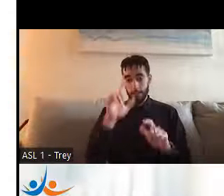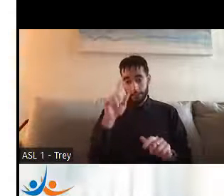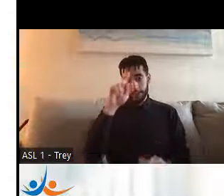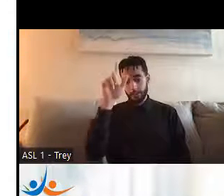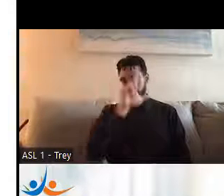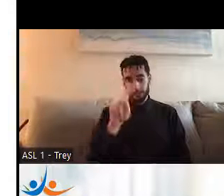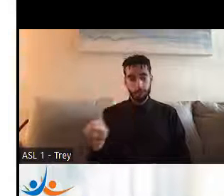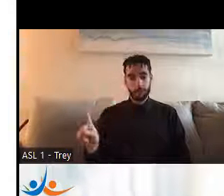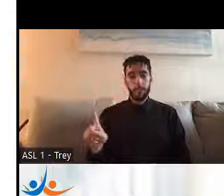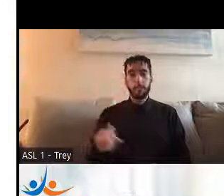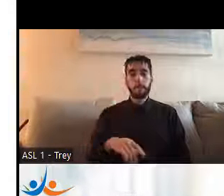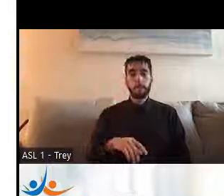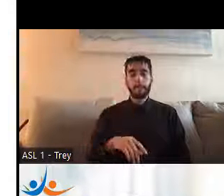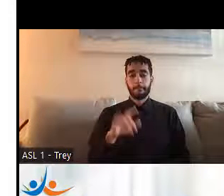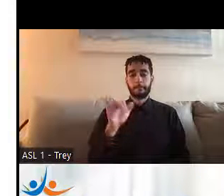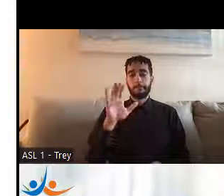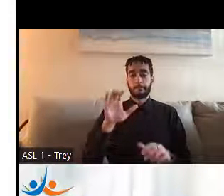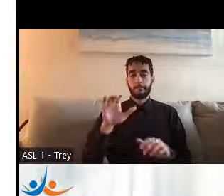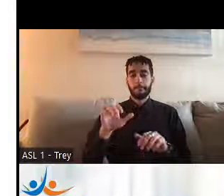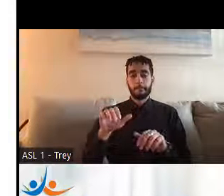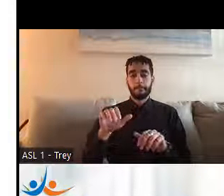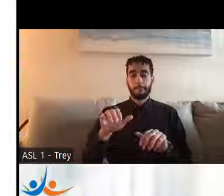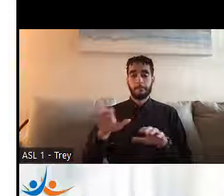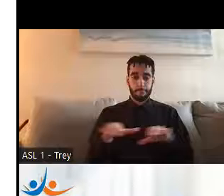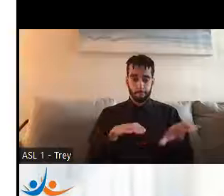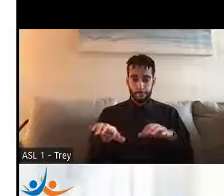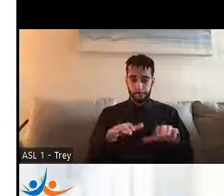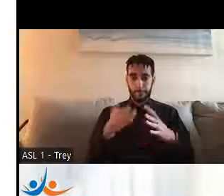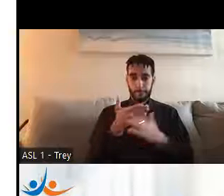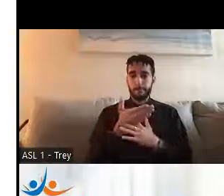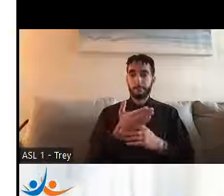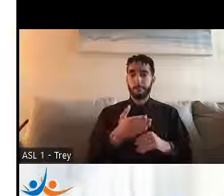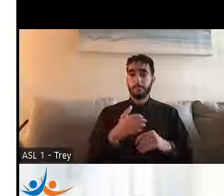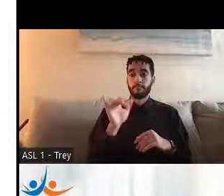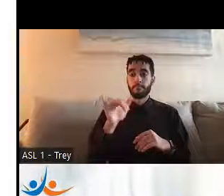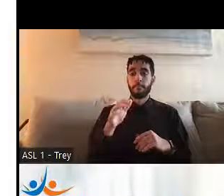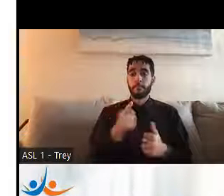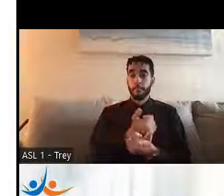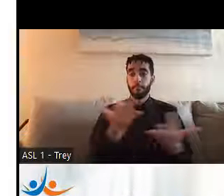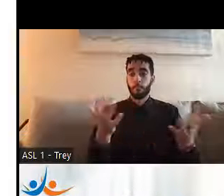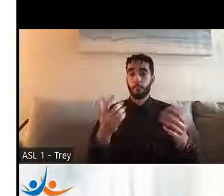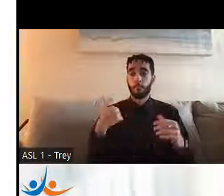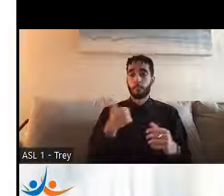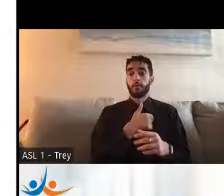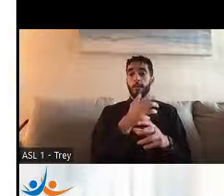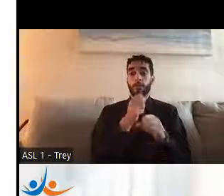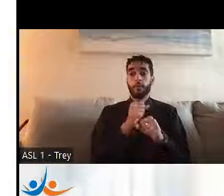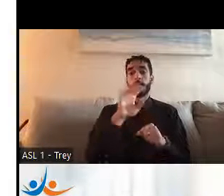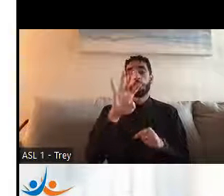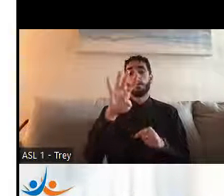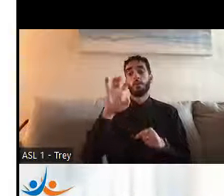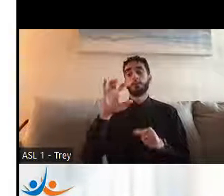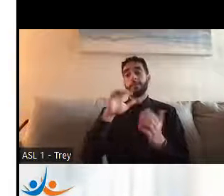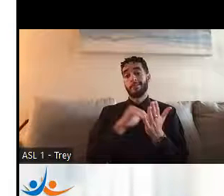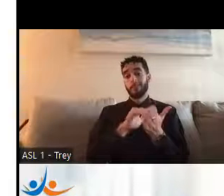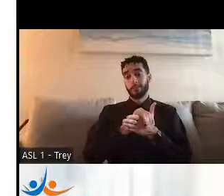plan and roadmap actions. So through our notification of award, We were funded $400,000